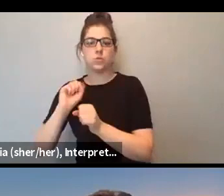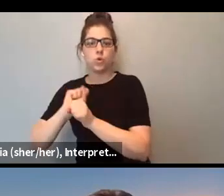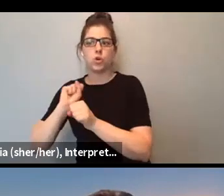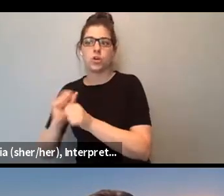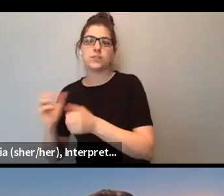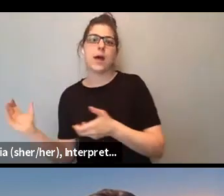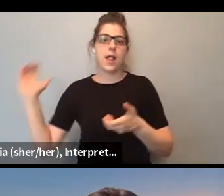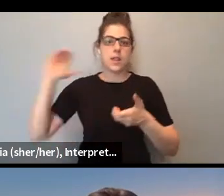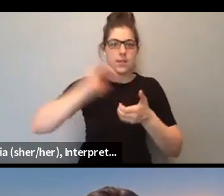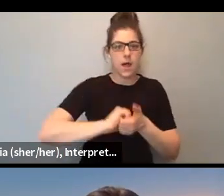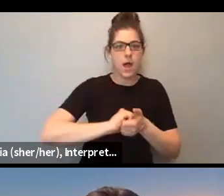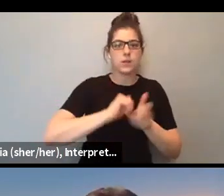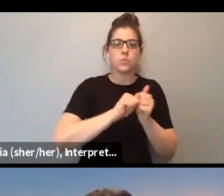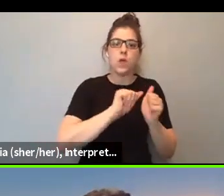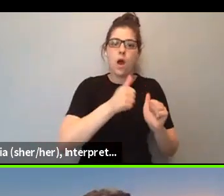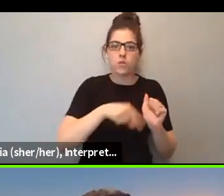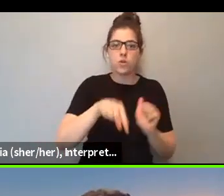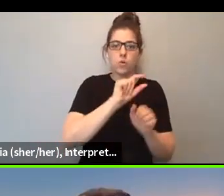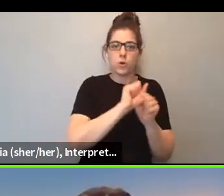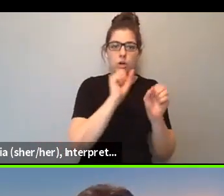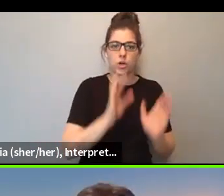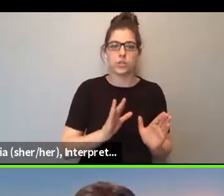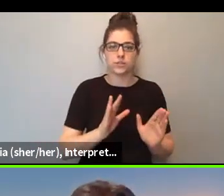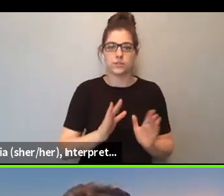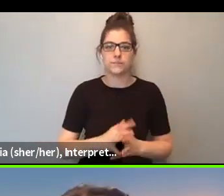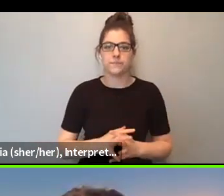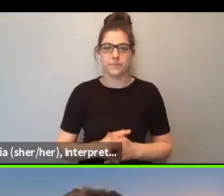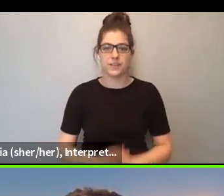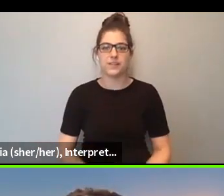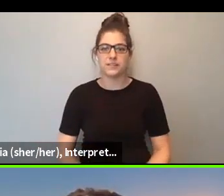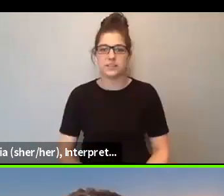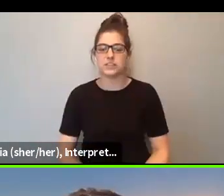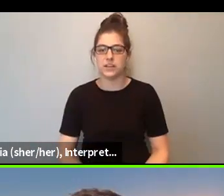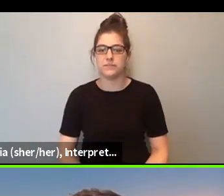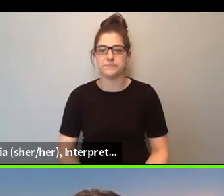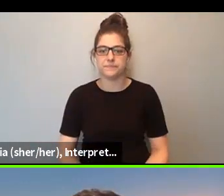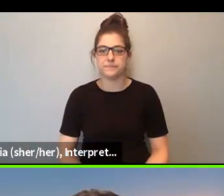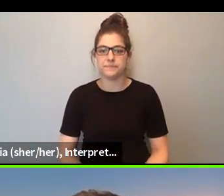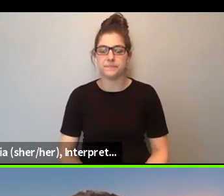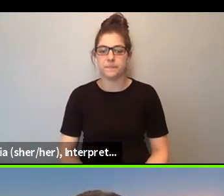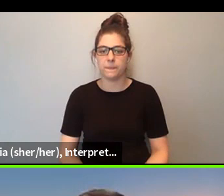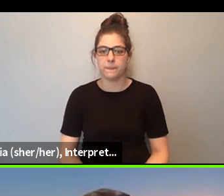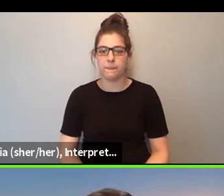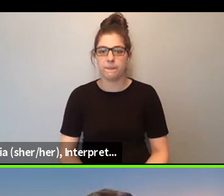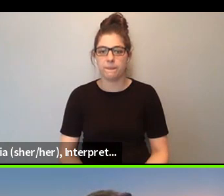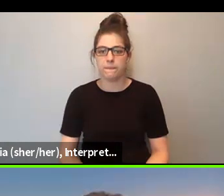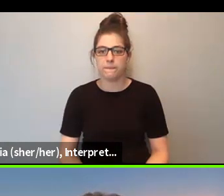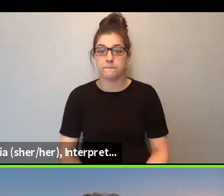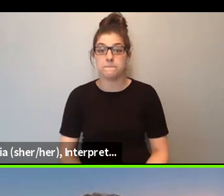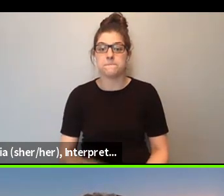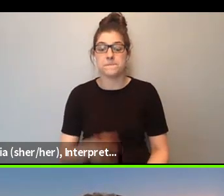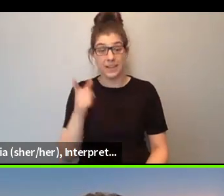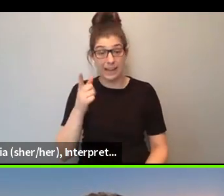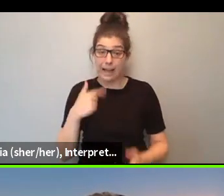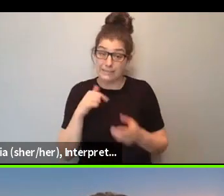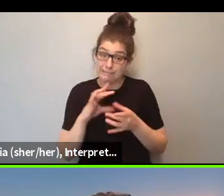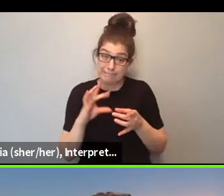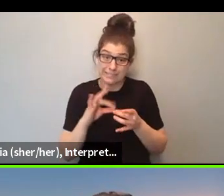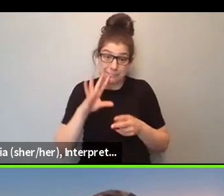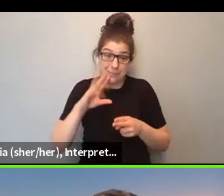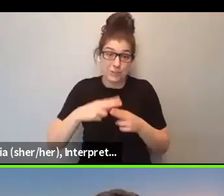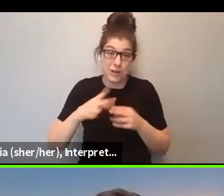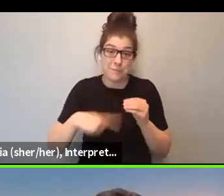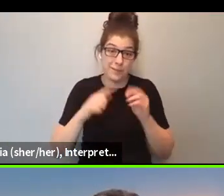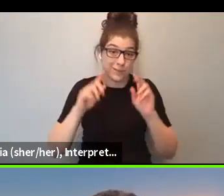workers? Thanks, Maria. So I have a lot to say on the topic. To the first part